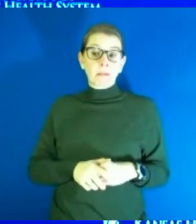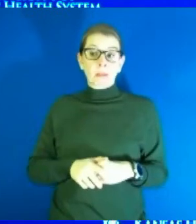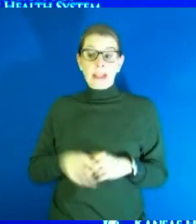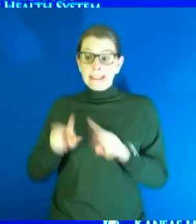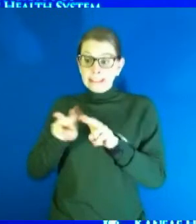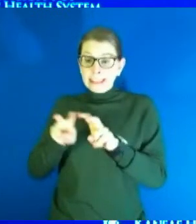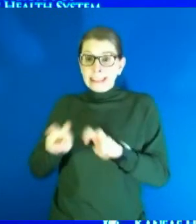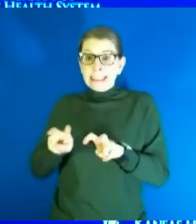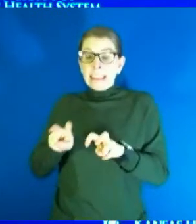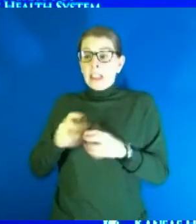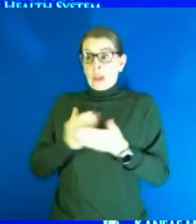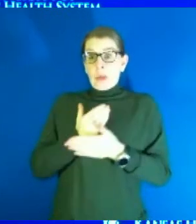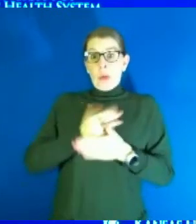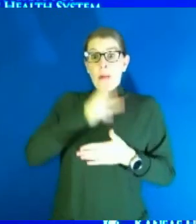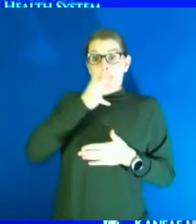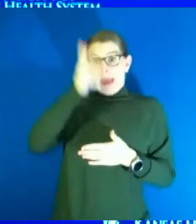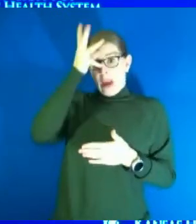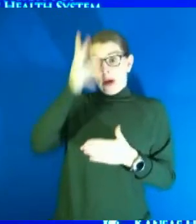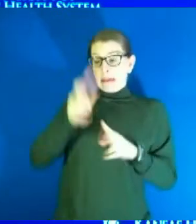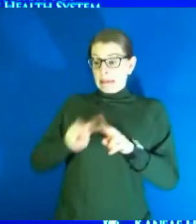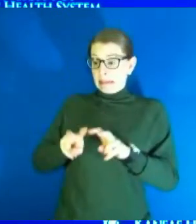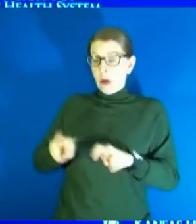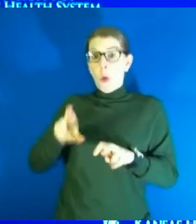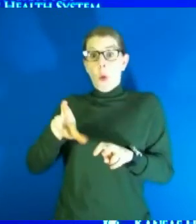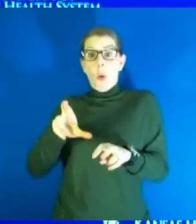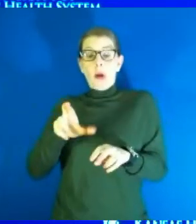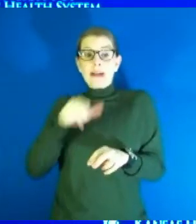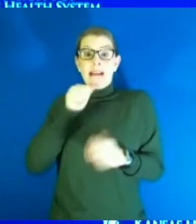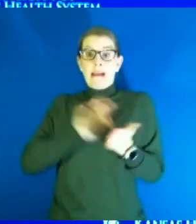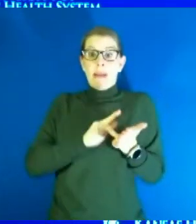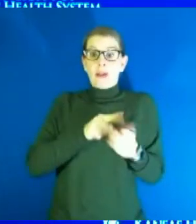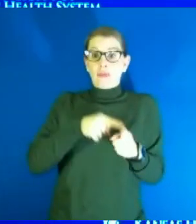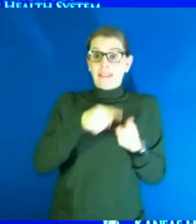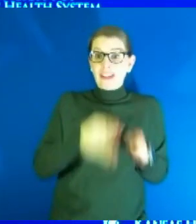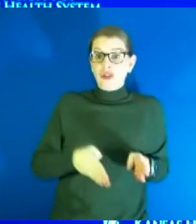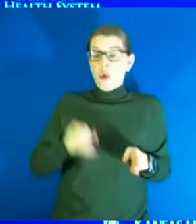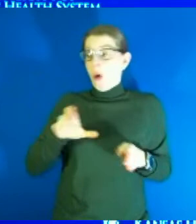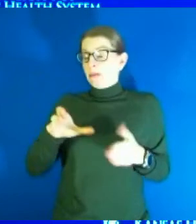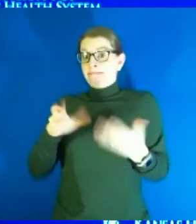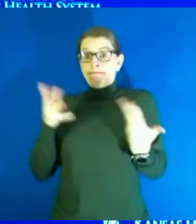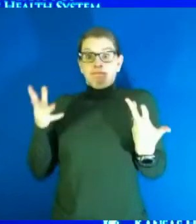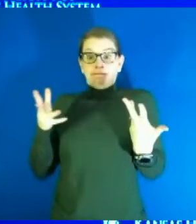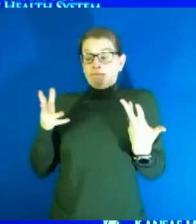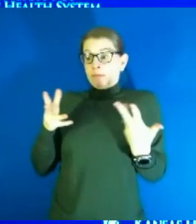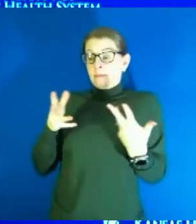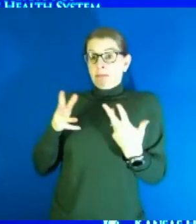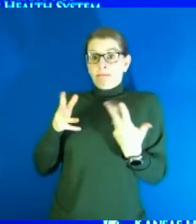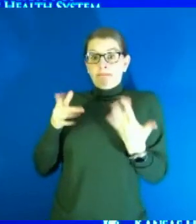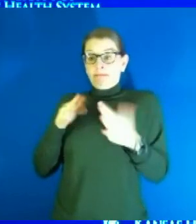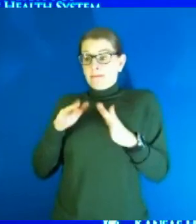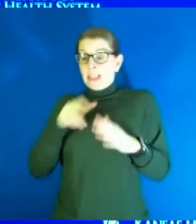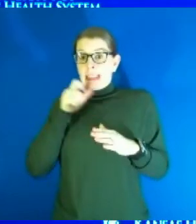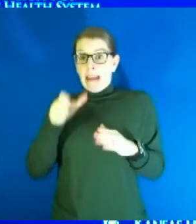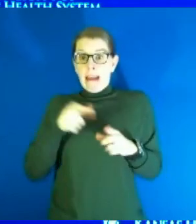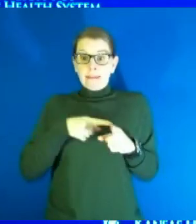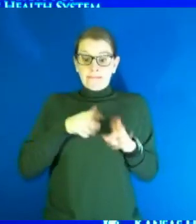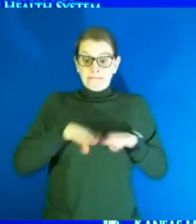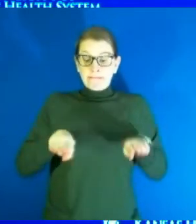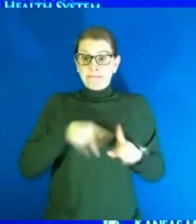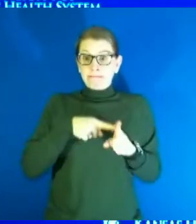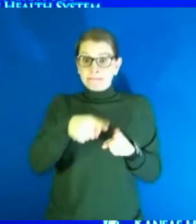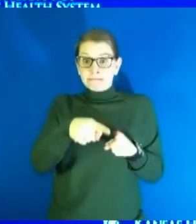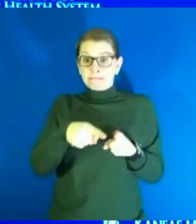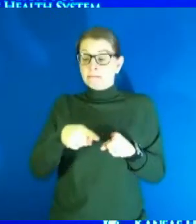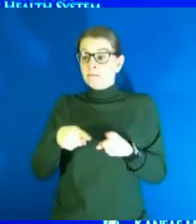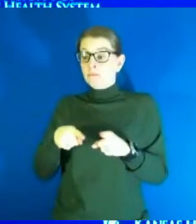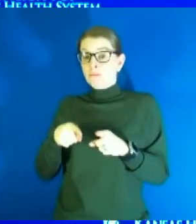especially as a new parent or as a non-medical professional or somebody who doesn't really see pediatrics. I think you really have to judge that particular